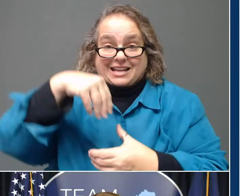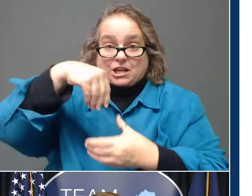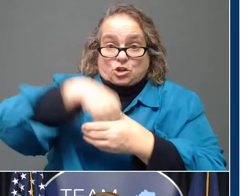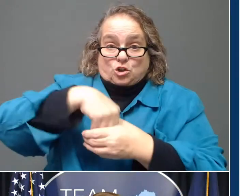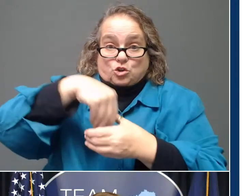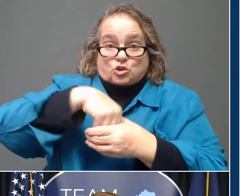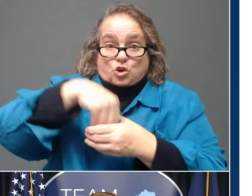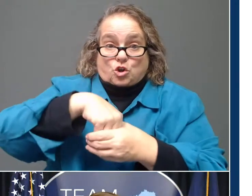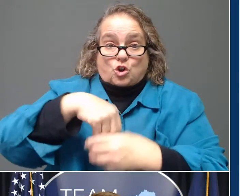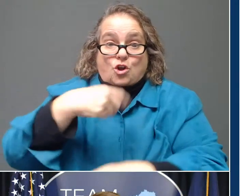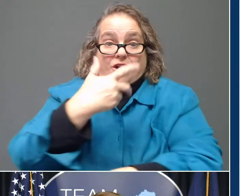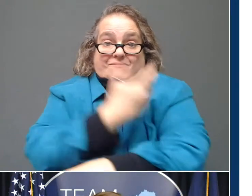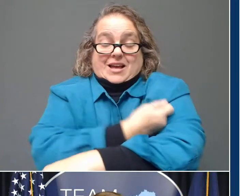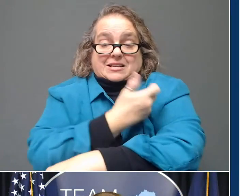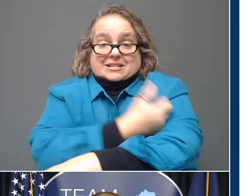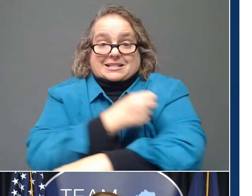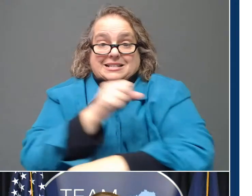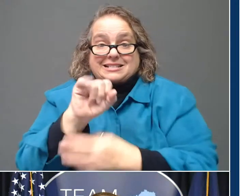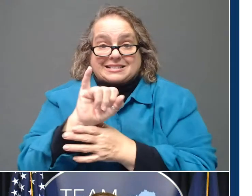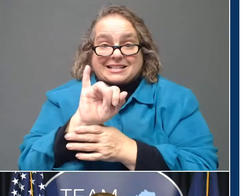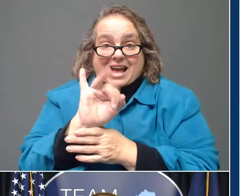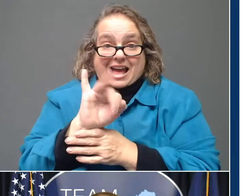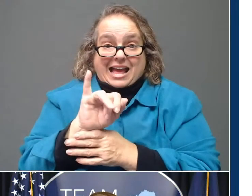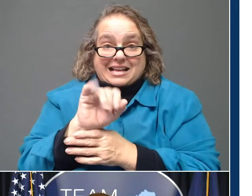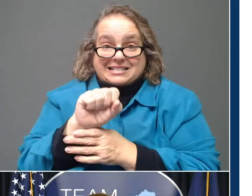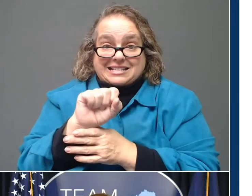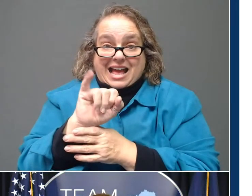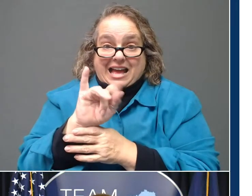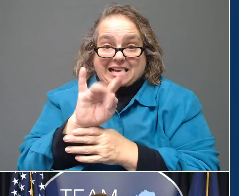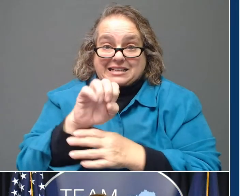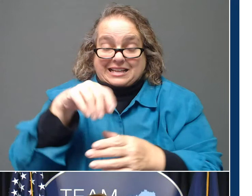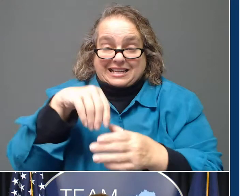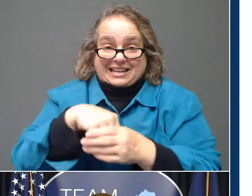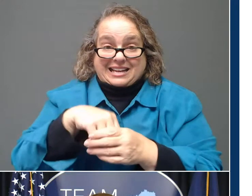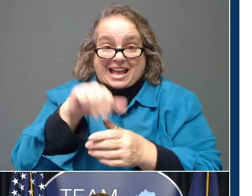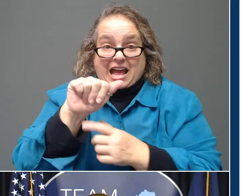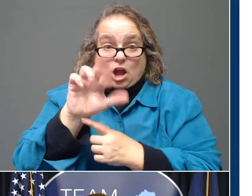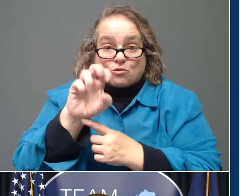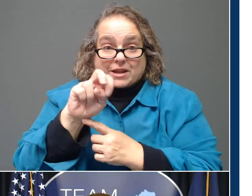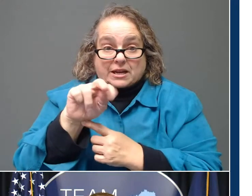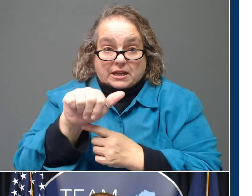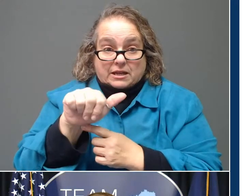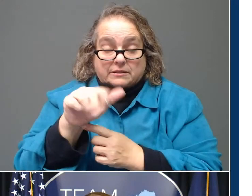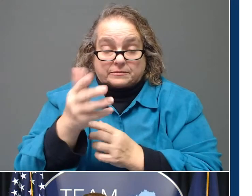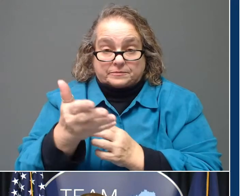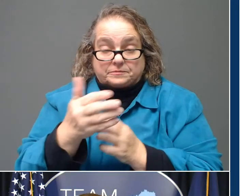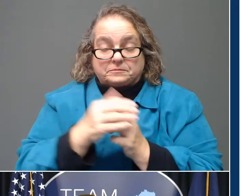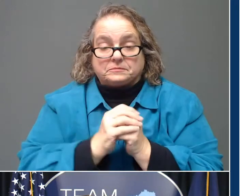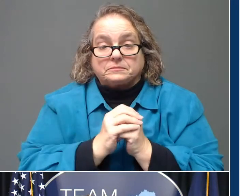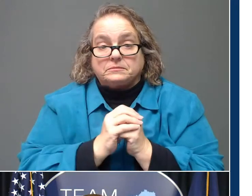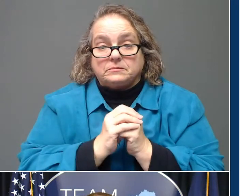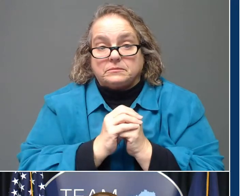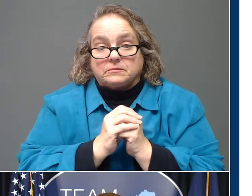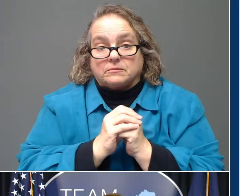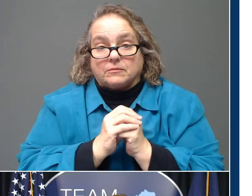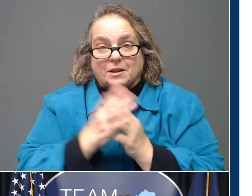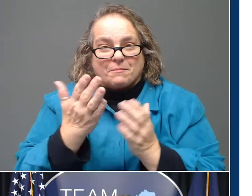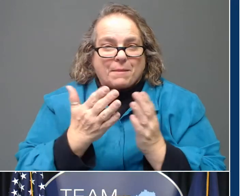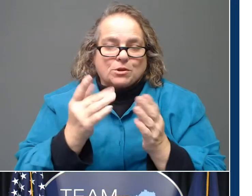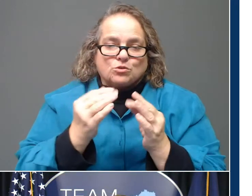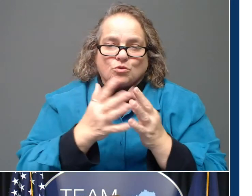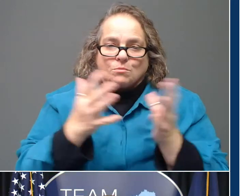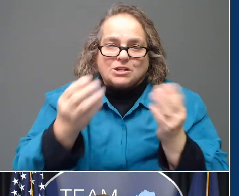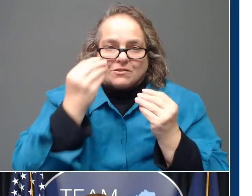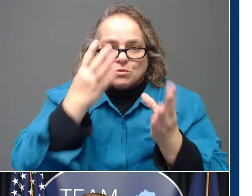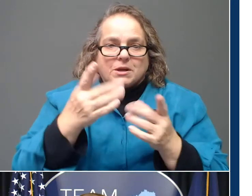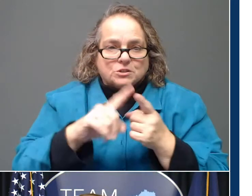vaccination site inside the arena now. Now, this is maybe a little bit too much information, but just stay with me